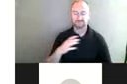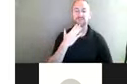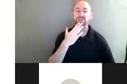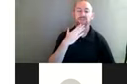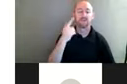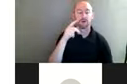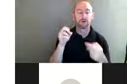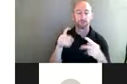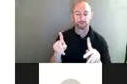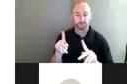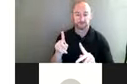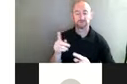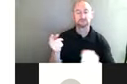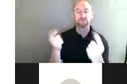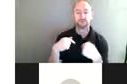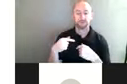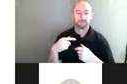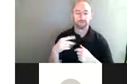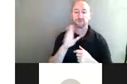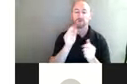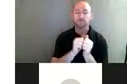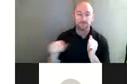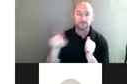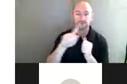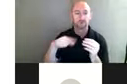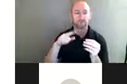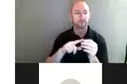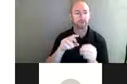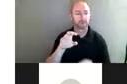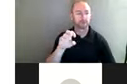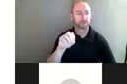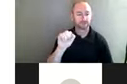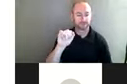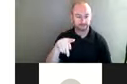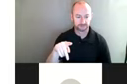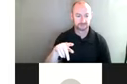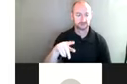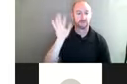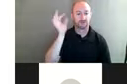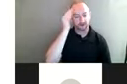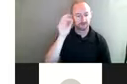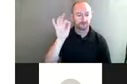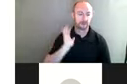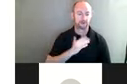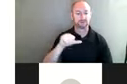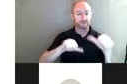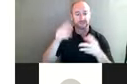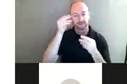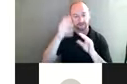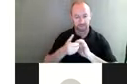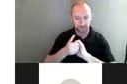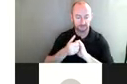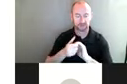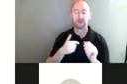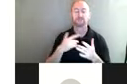thanks for the opportunity to come and talk with you all about ESIP, the Federation of Earth Science Information Partners. I'm really excited